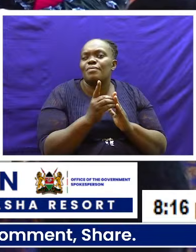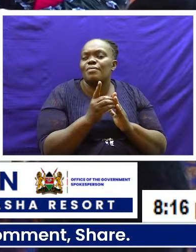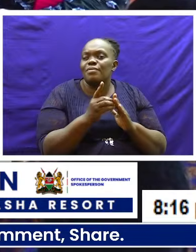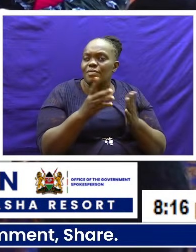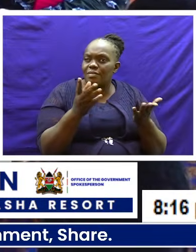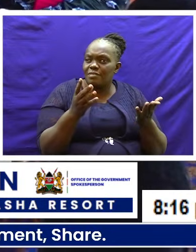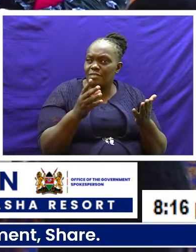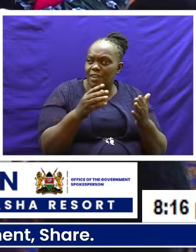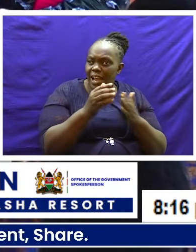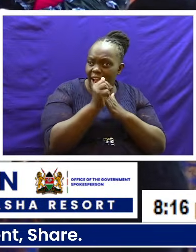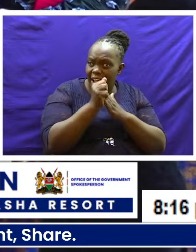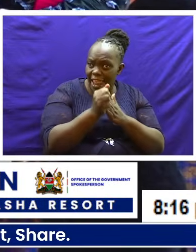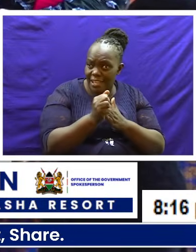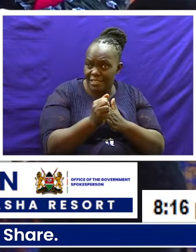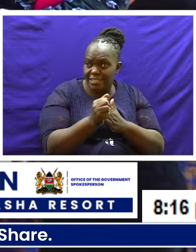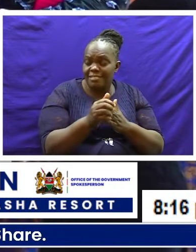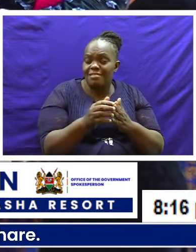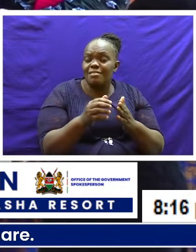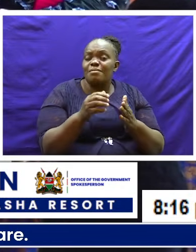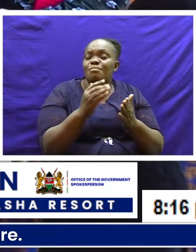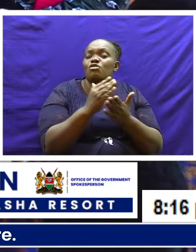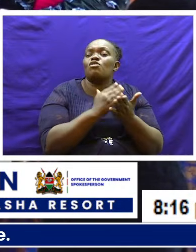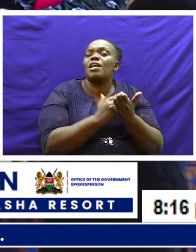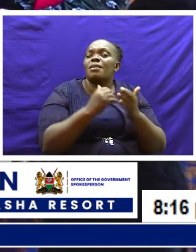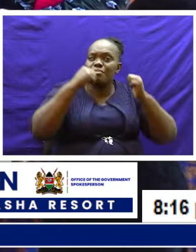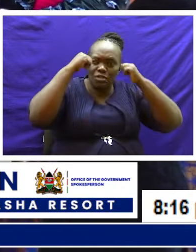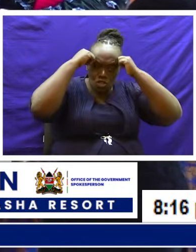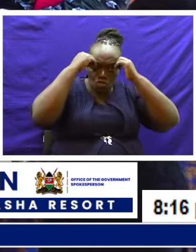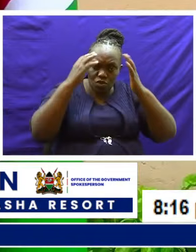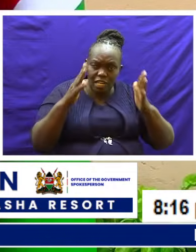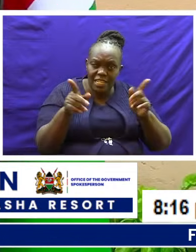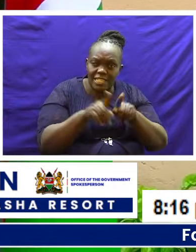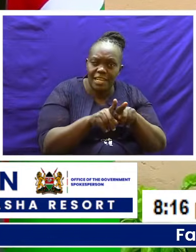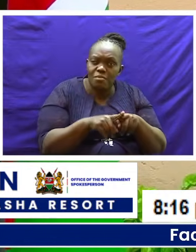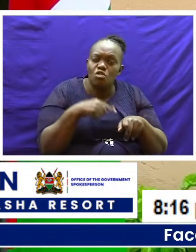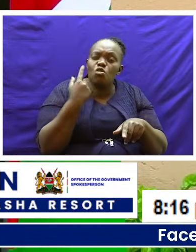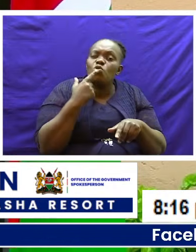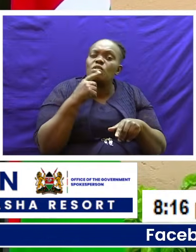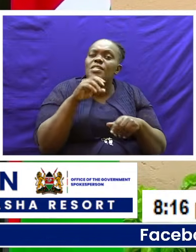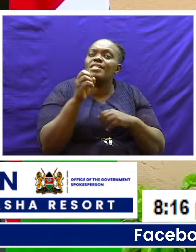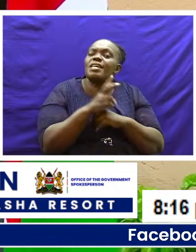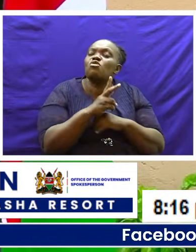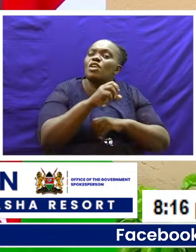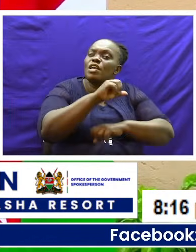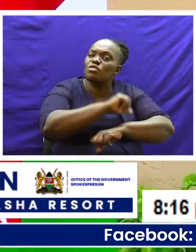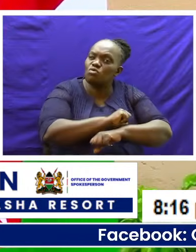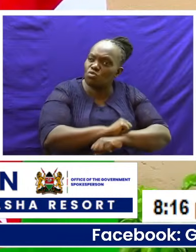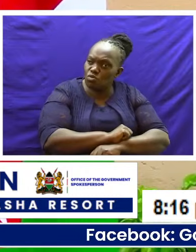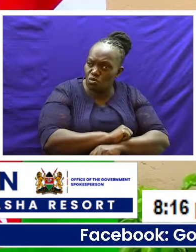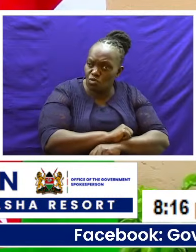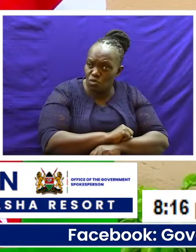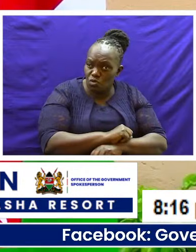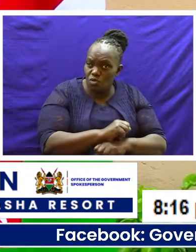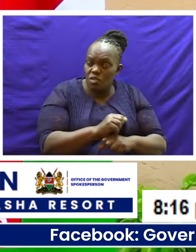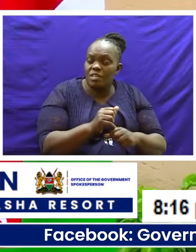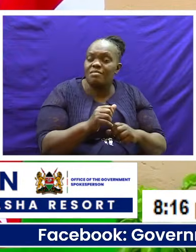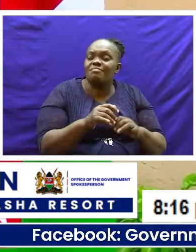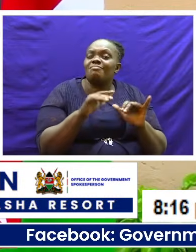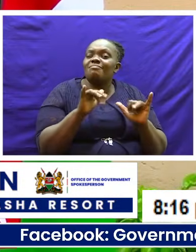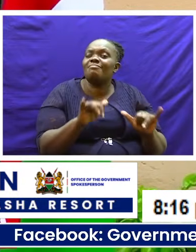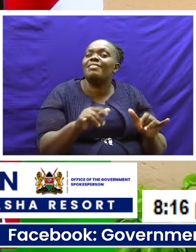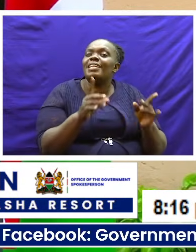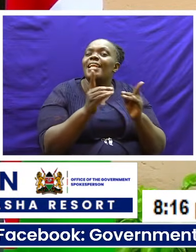career guidance programs for students. These are mainly those in secondary schools. We retain